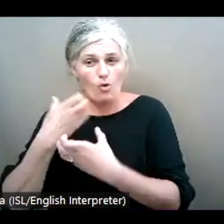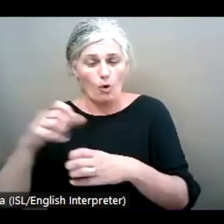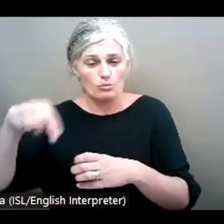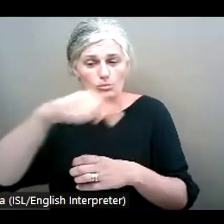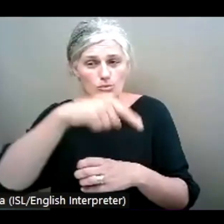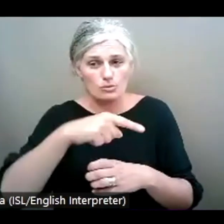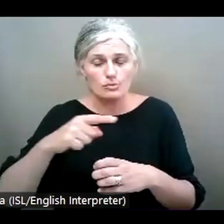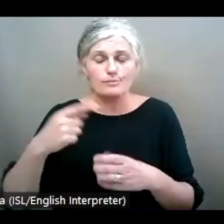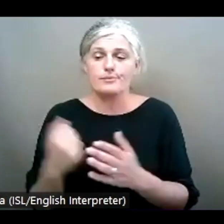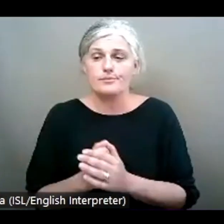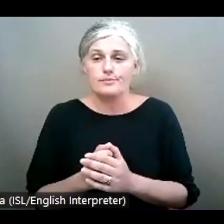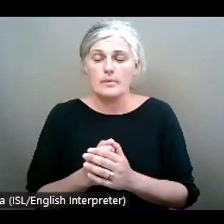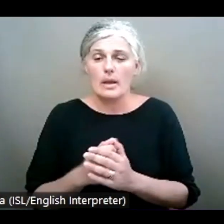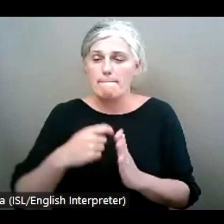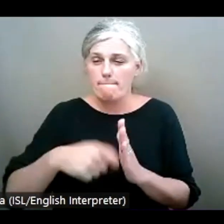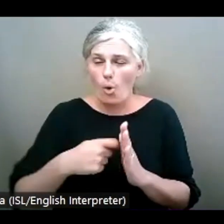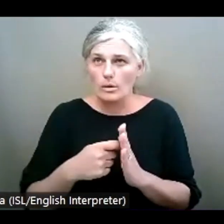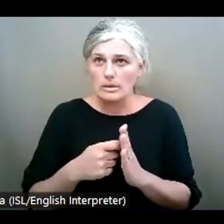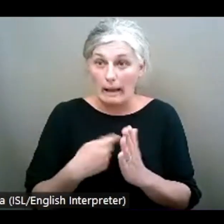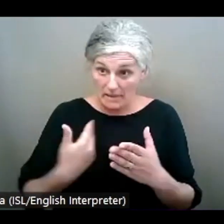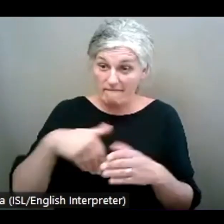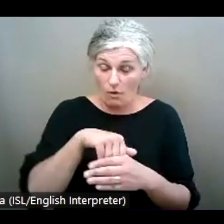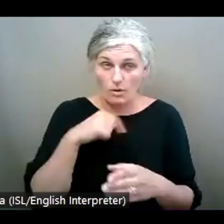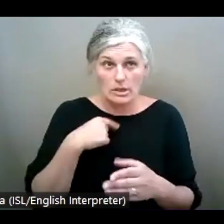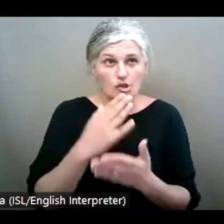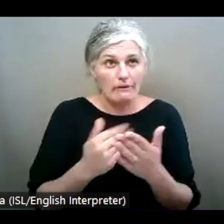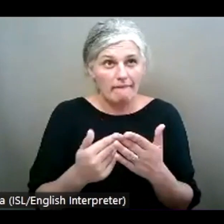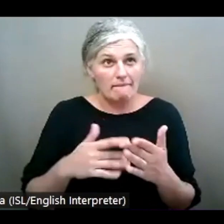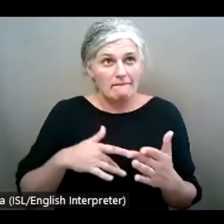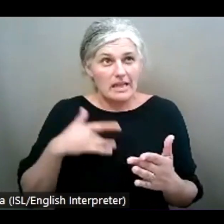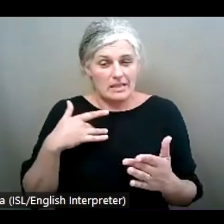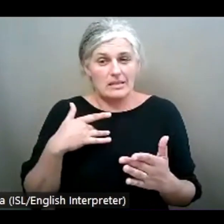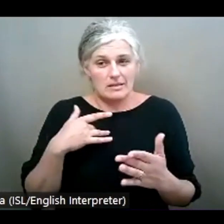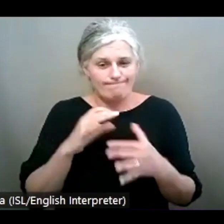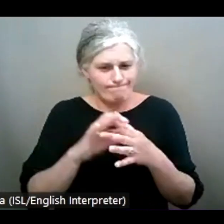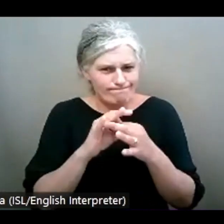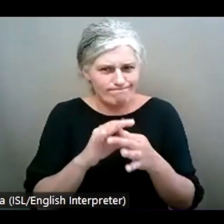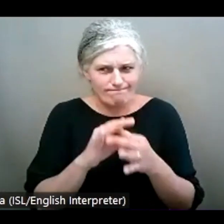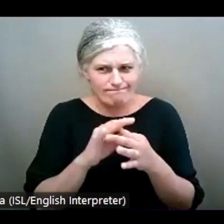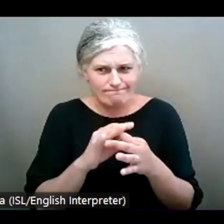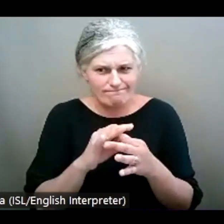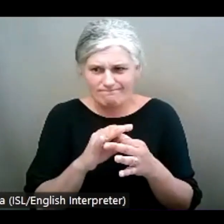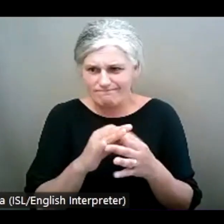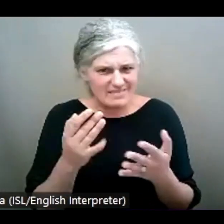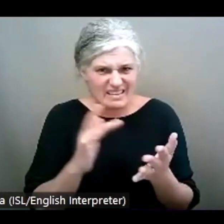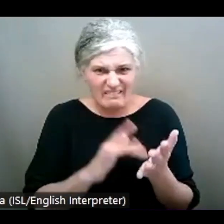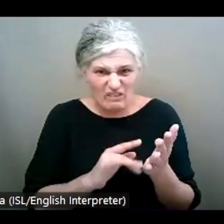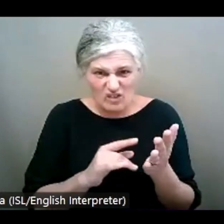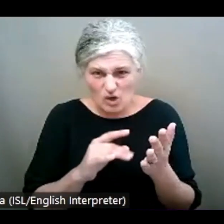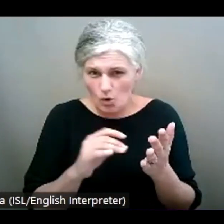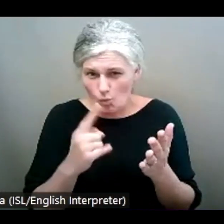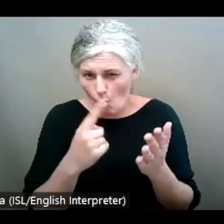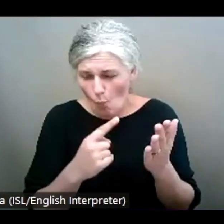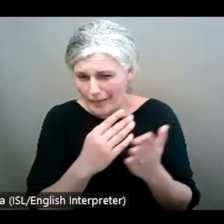ONSIDE project, that to me was something else. I mean, we connected what, Peter, 1,500 disabled people,